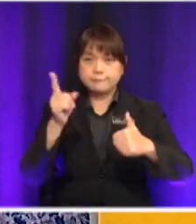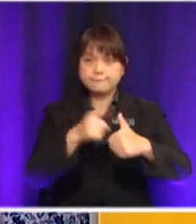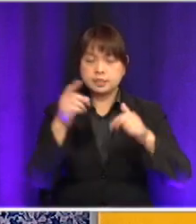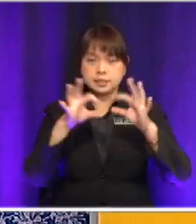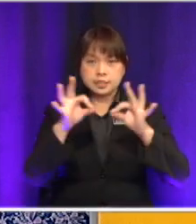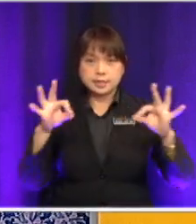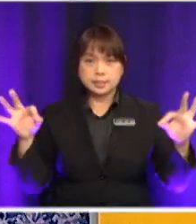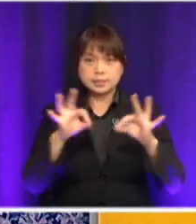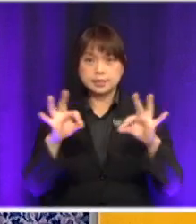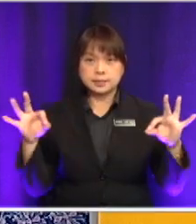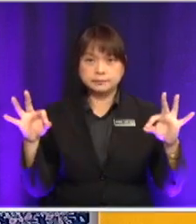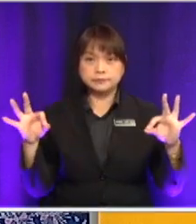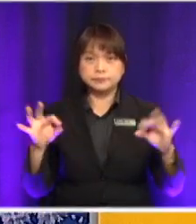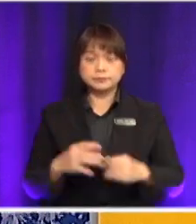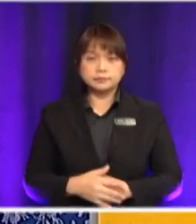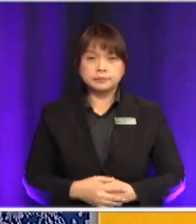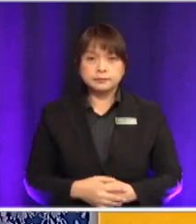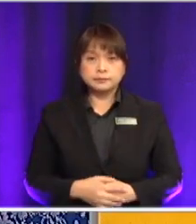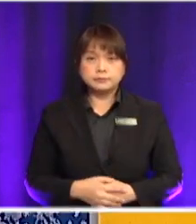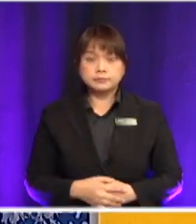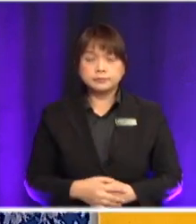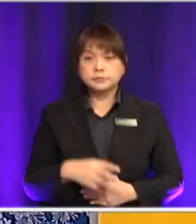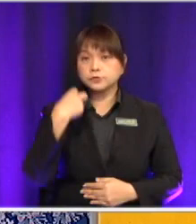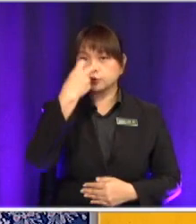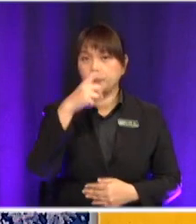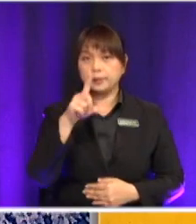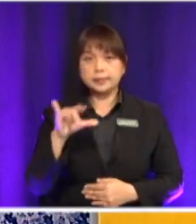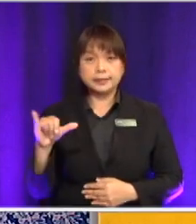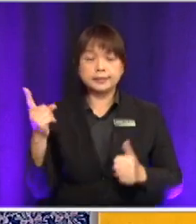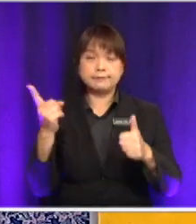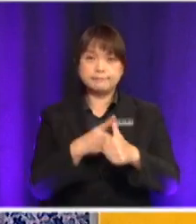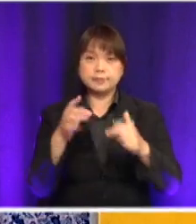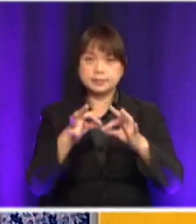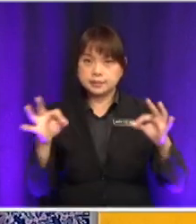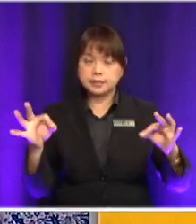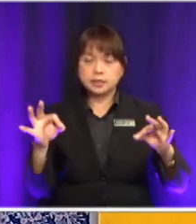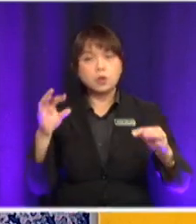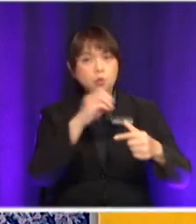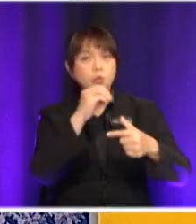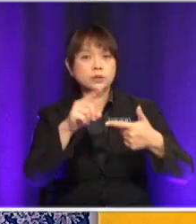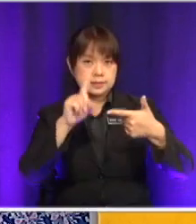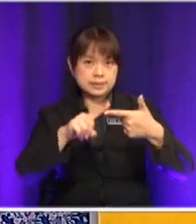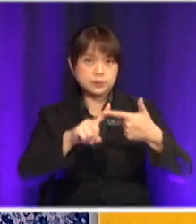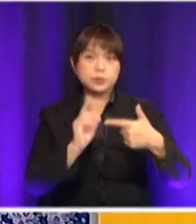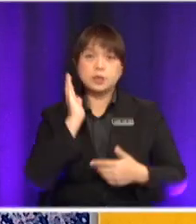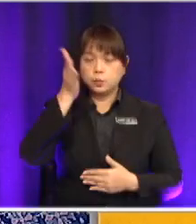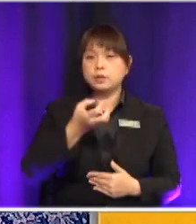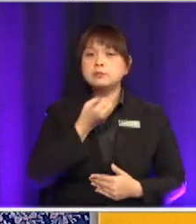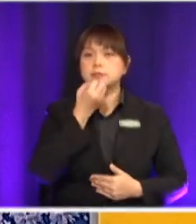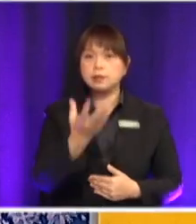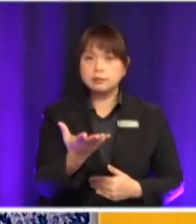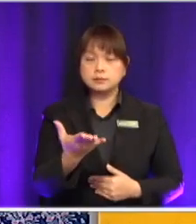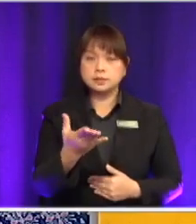text or any kind of reading. Normally, the first sentence and even the second sentence will tell the reader in